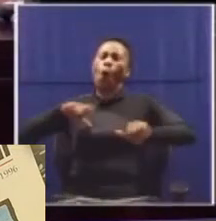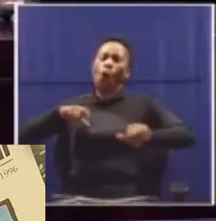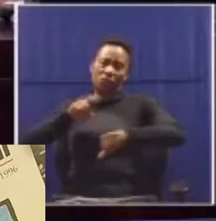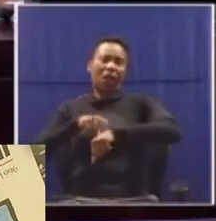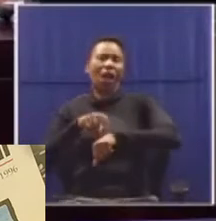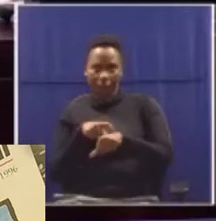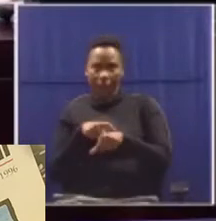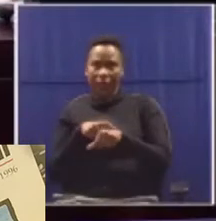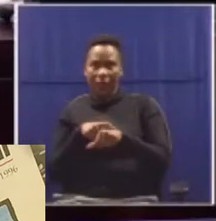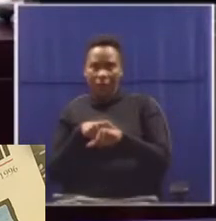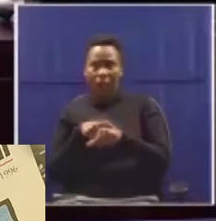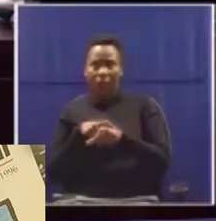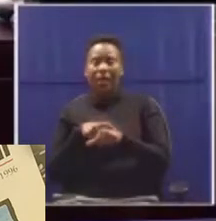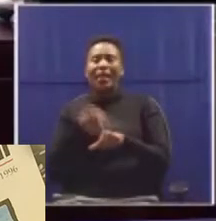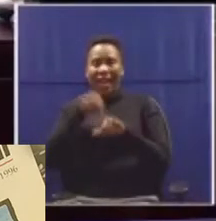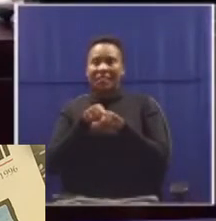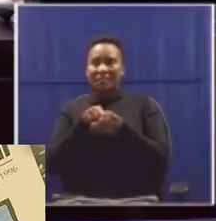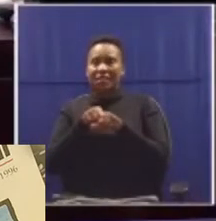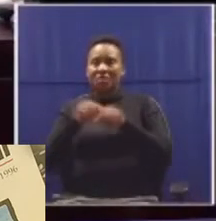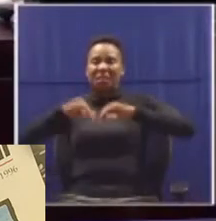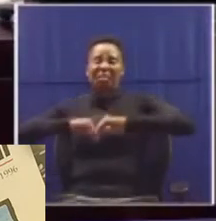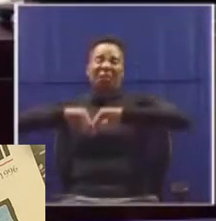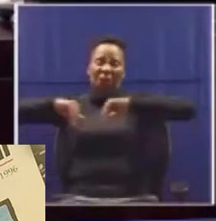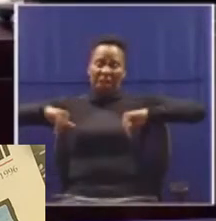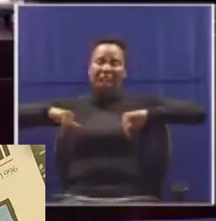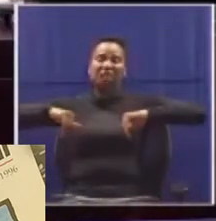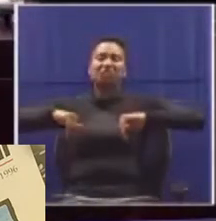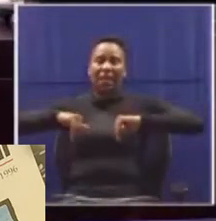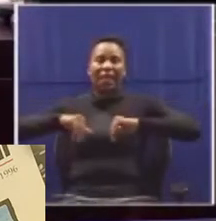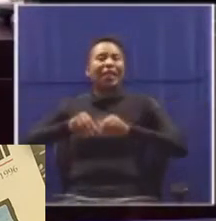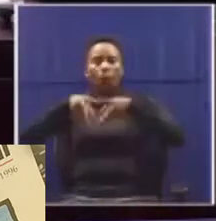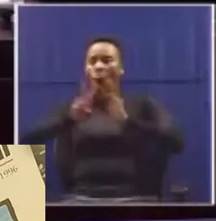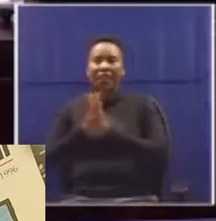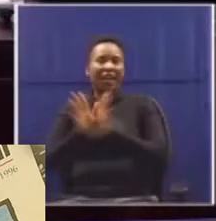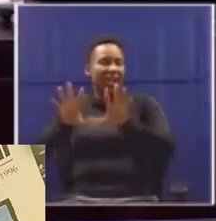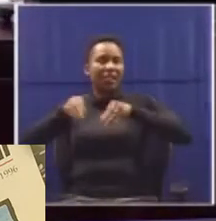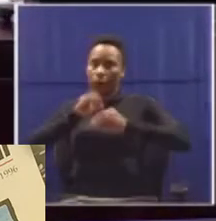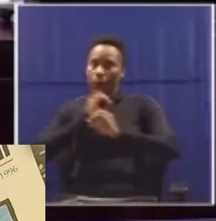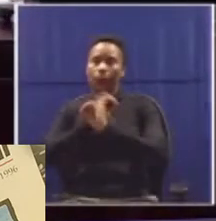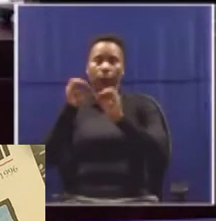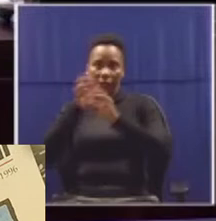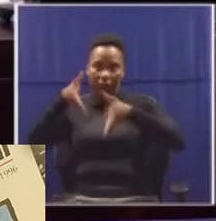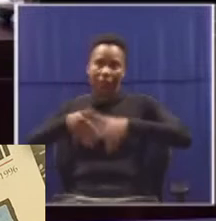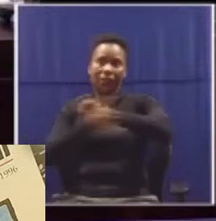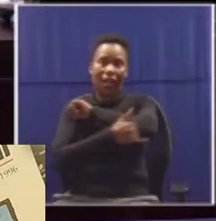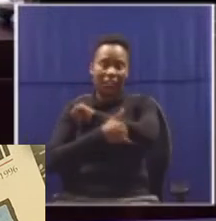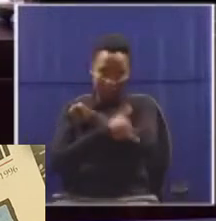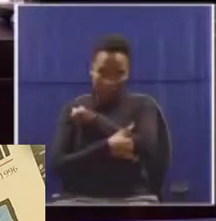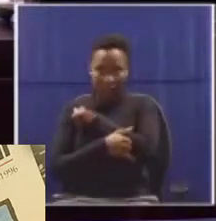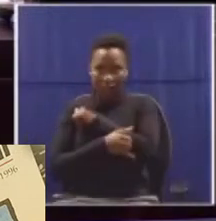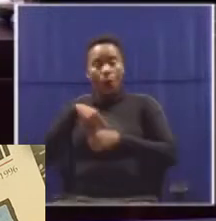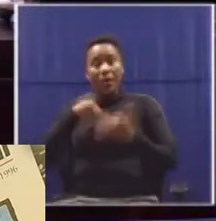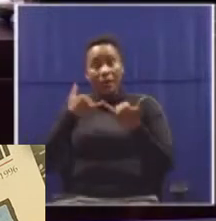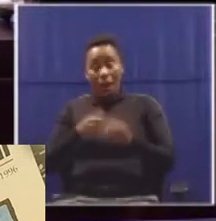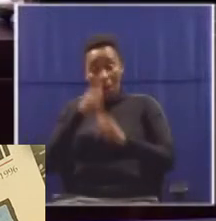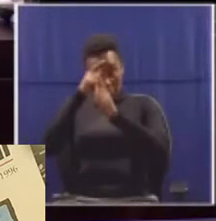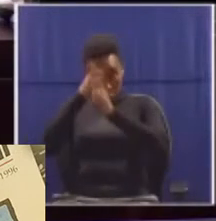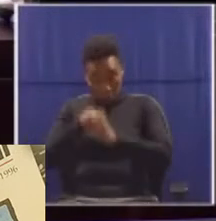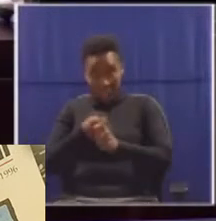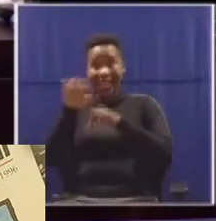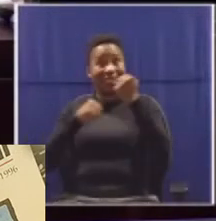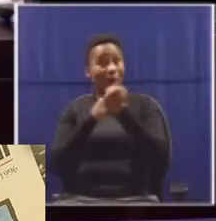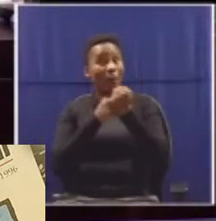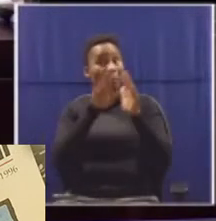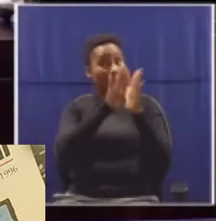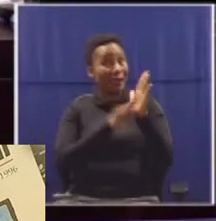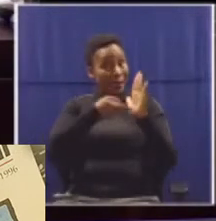course discrimination in any sort is not acceptable in the country whilst we acknowledge and we will support this